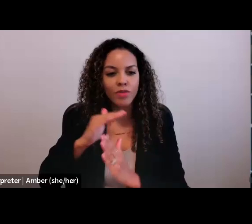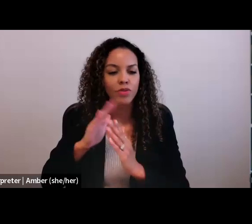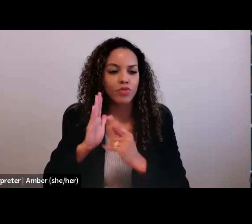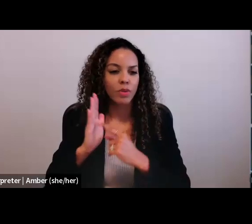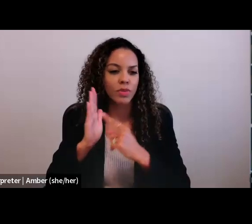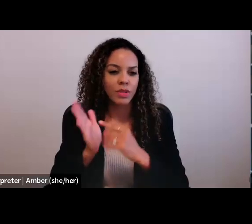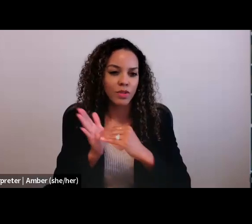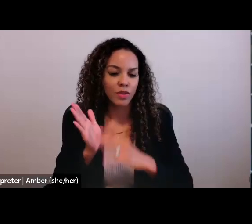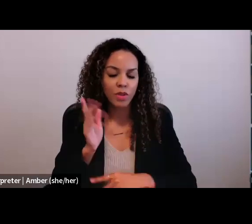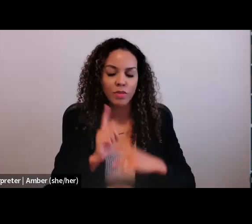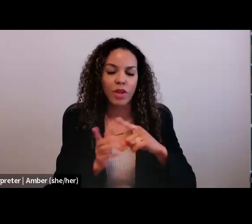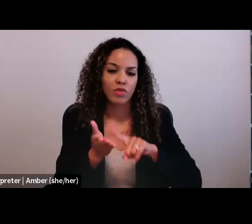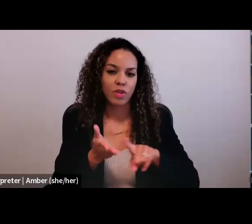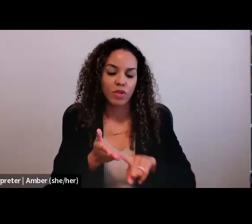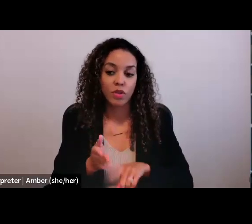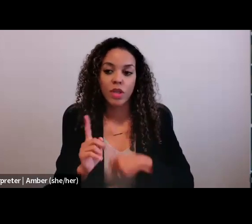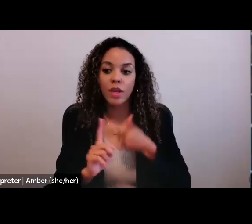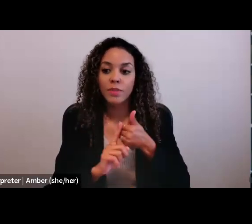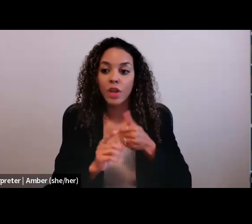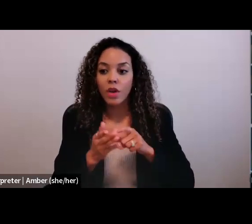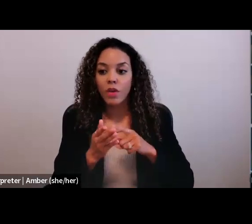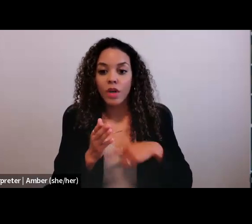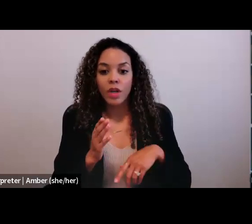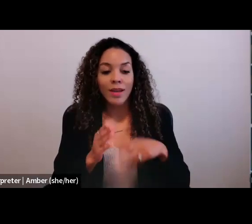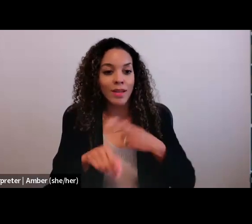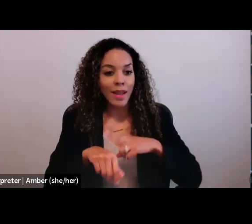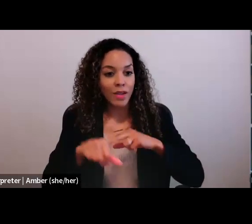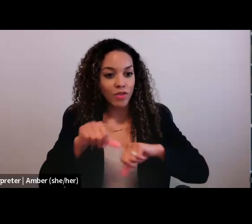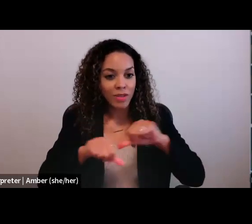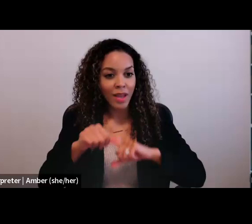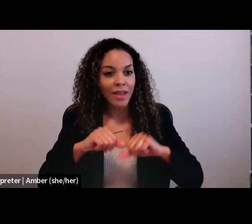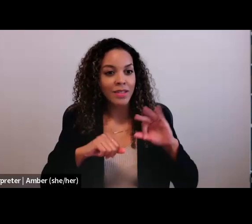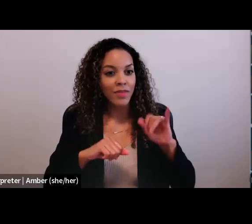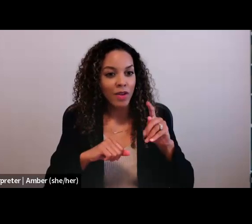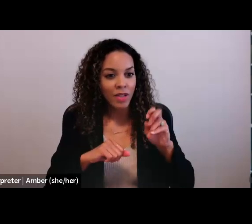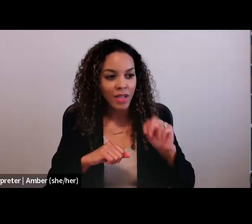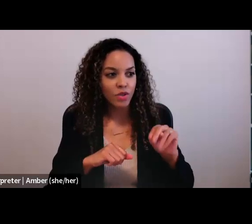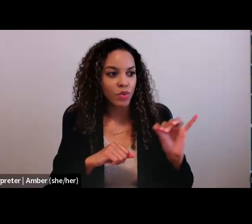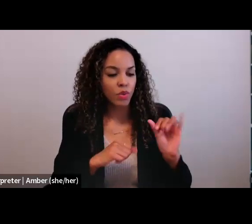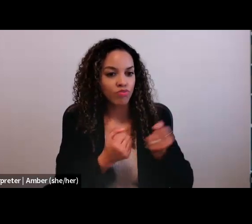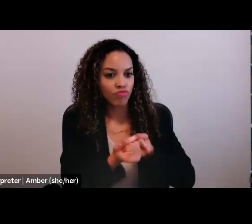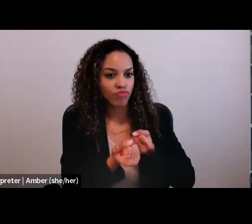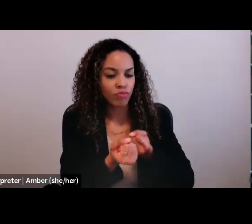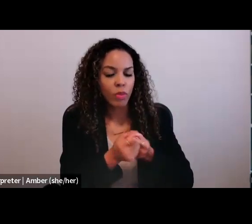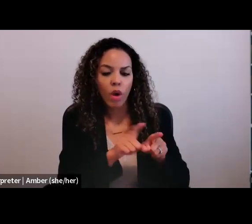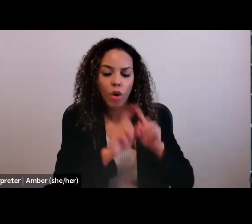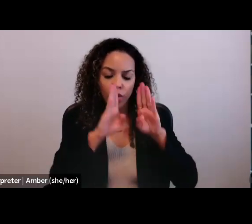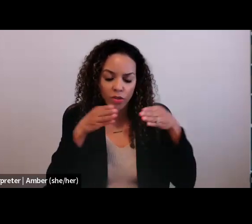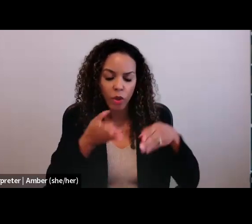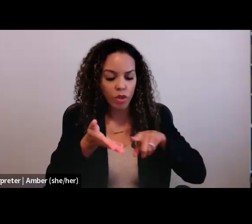research. He's been a panel reviewer for the National Science Foundation as well, always working to focus on research